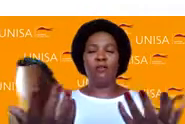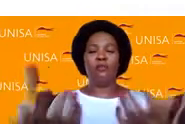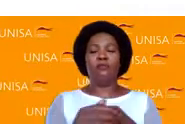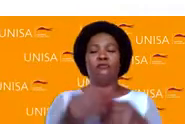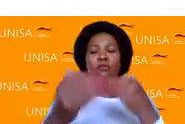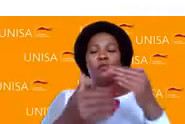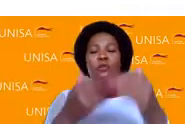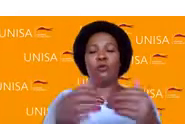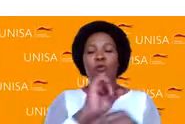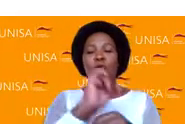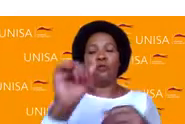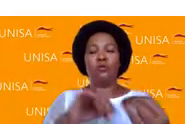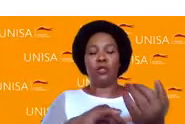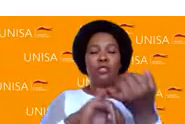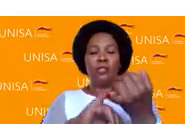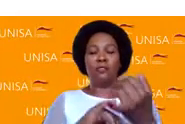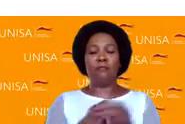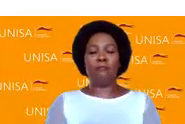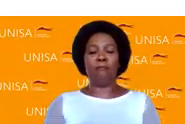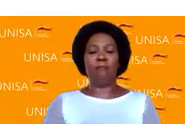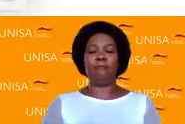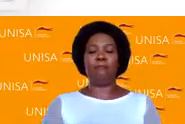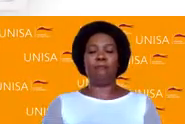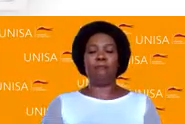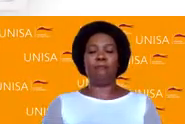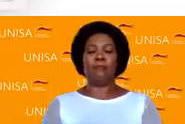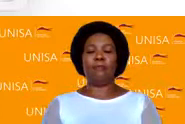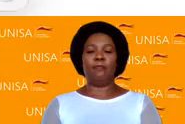So I hope that answers your question on that one.